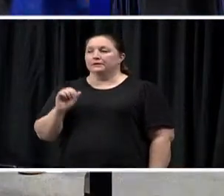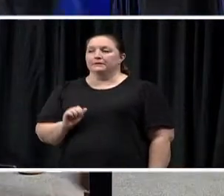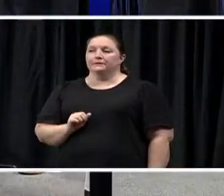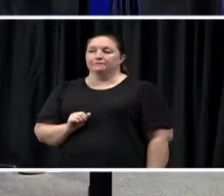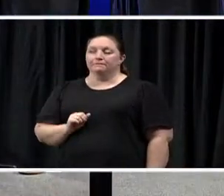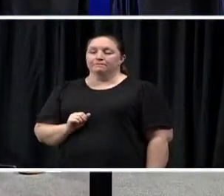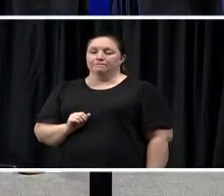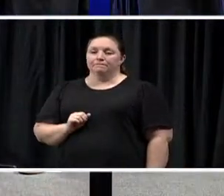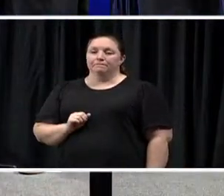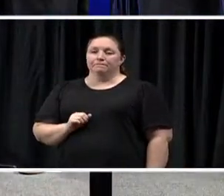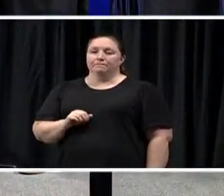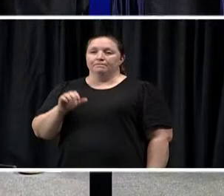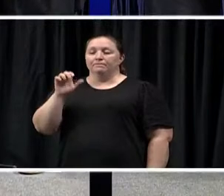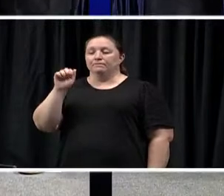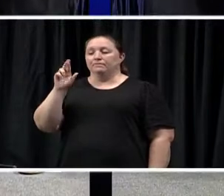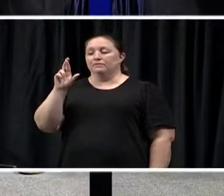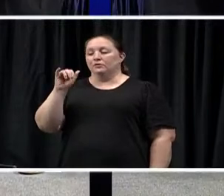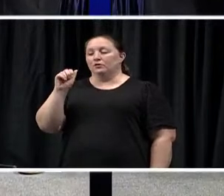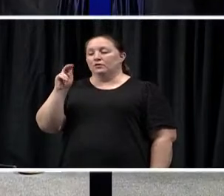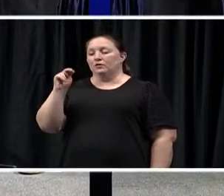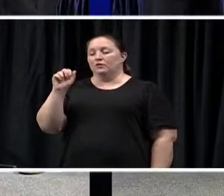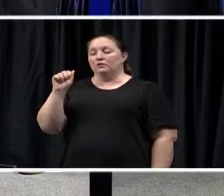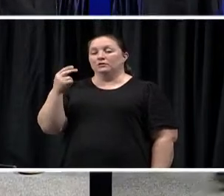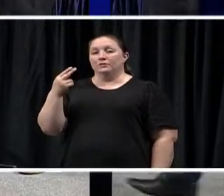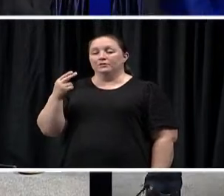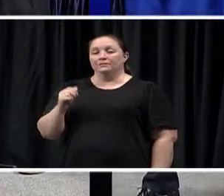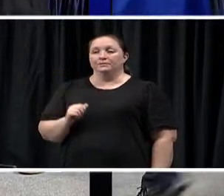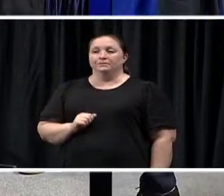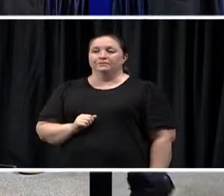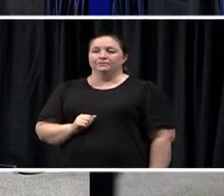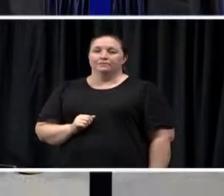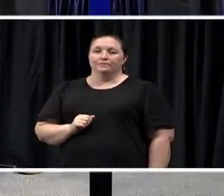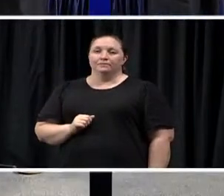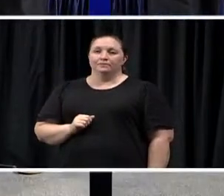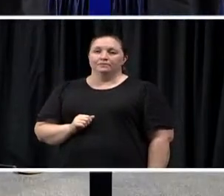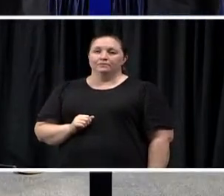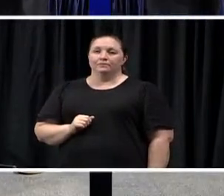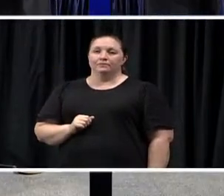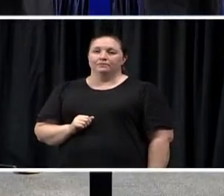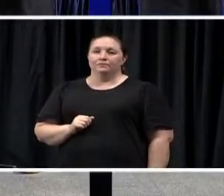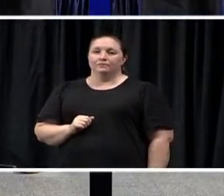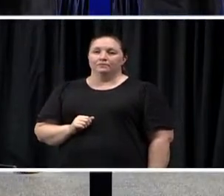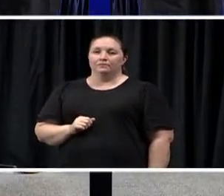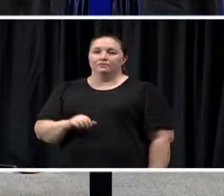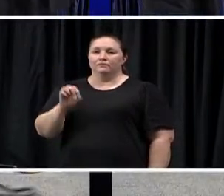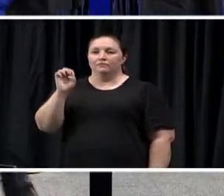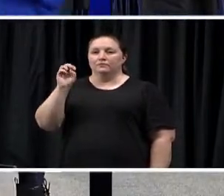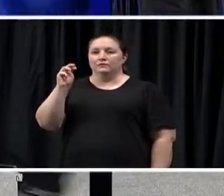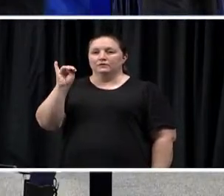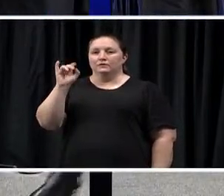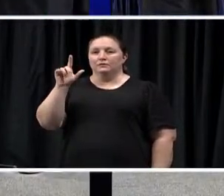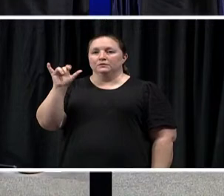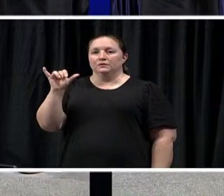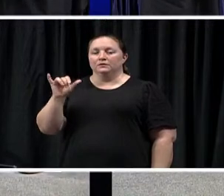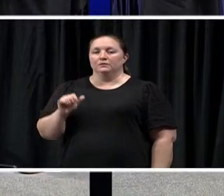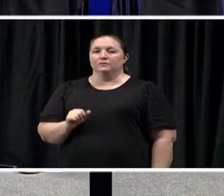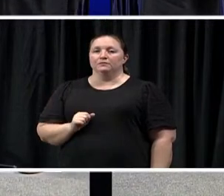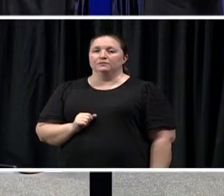DiLorenzo. Arianya Maria Lise Decker Belt. Emily Grace